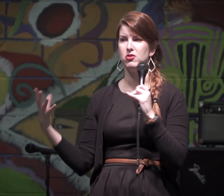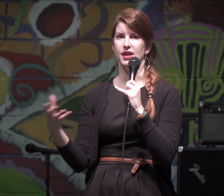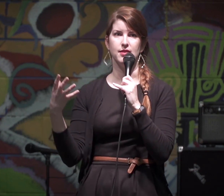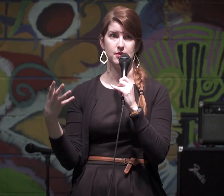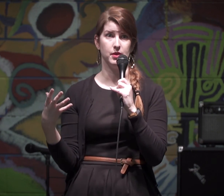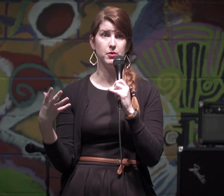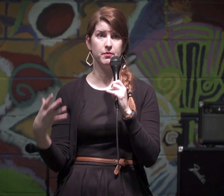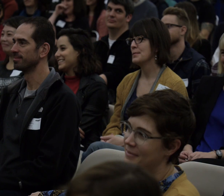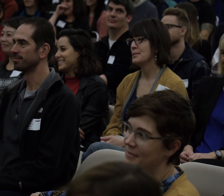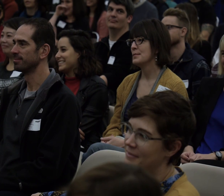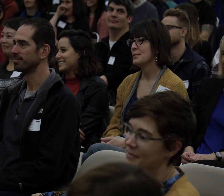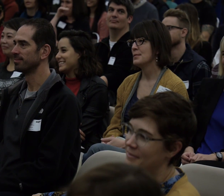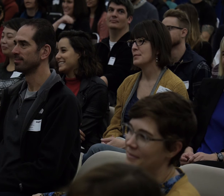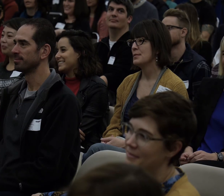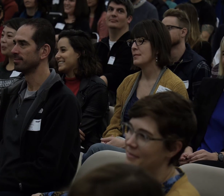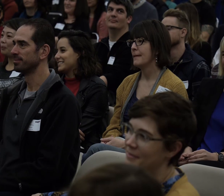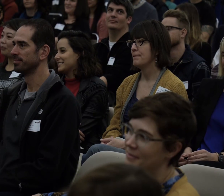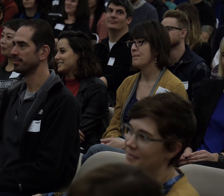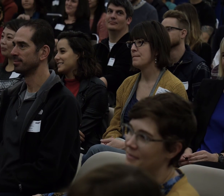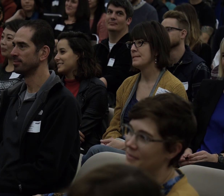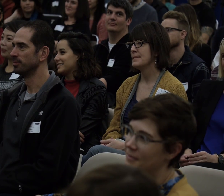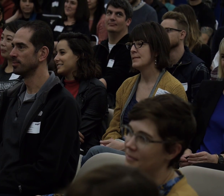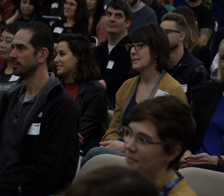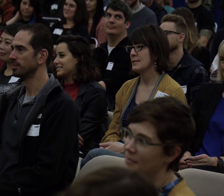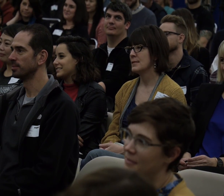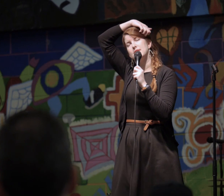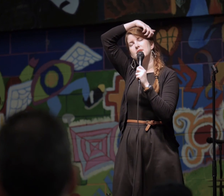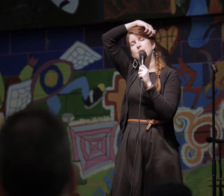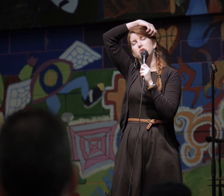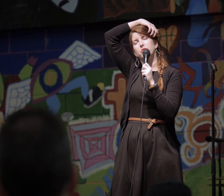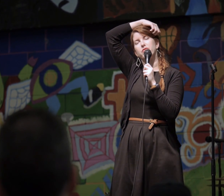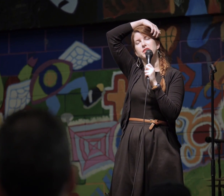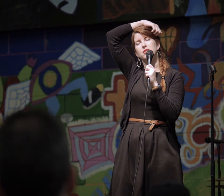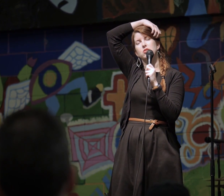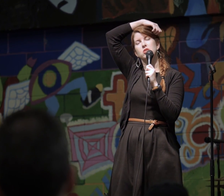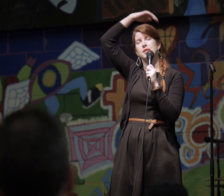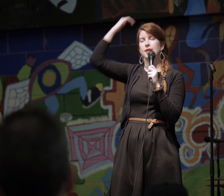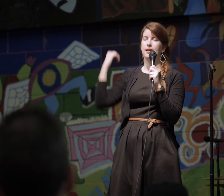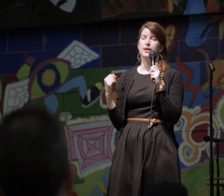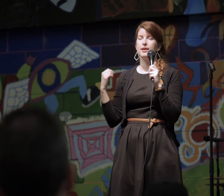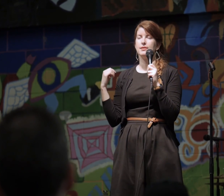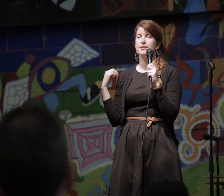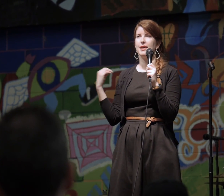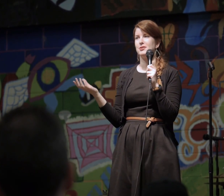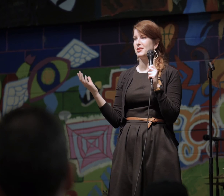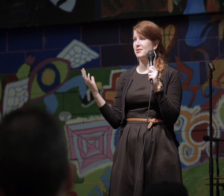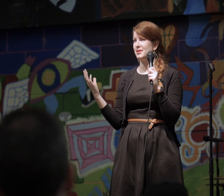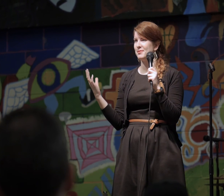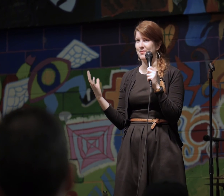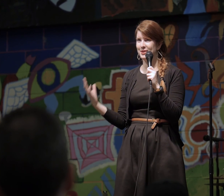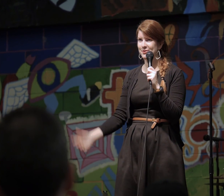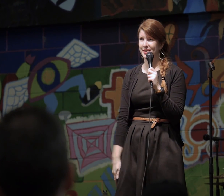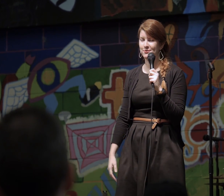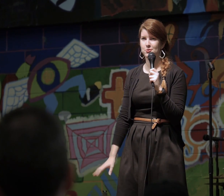to unite these people. And so when I was in Austria, I spent some time there doing research, and I had a chance to